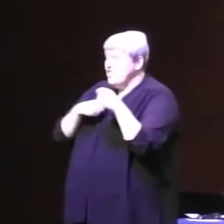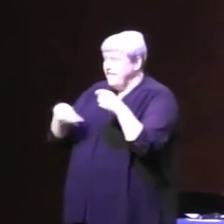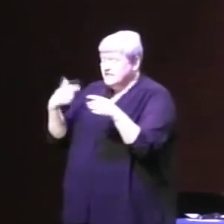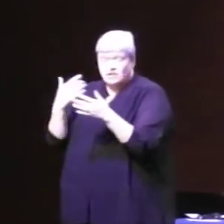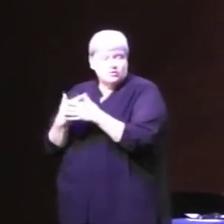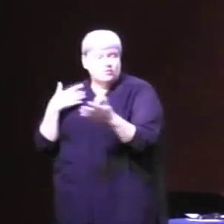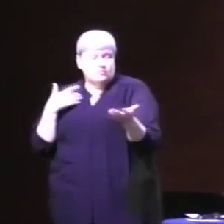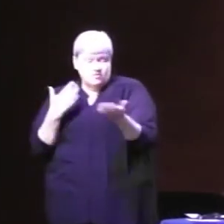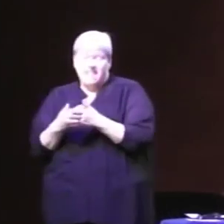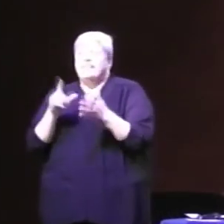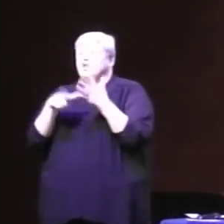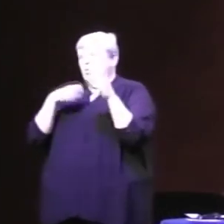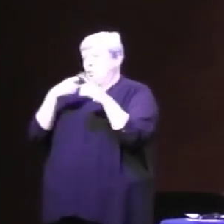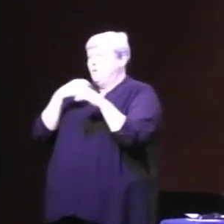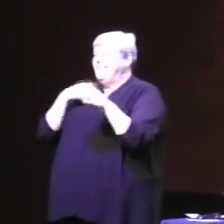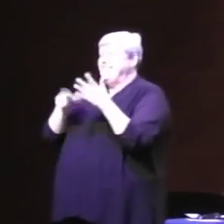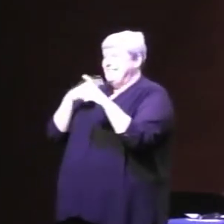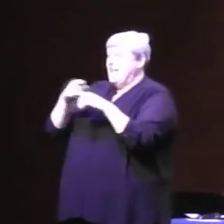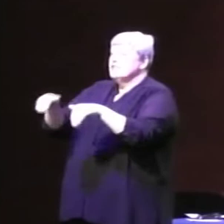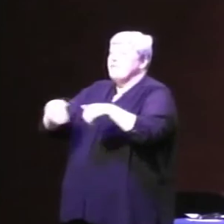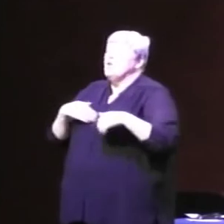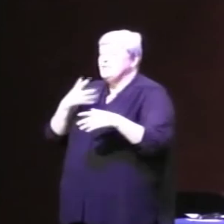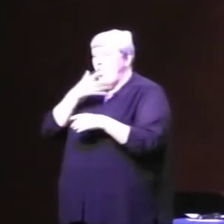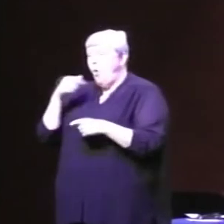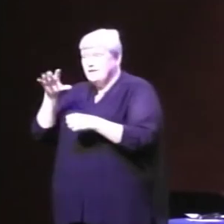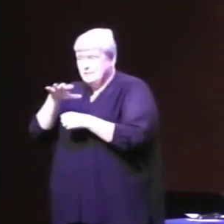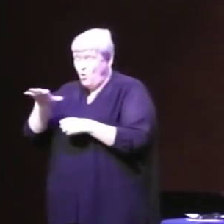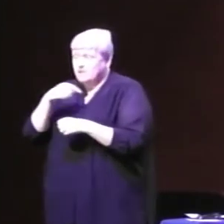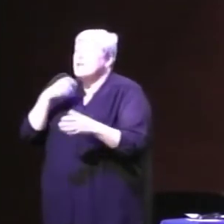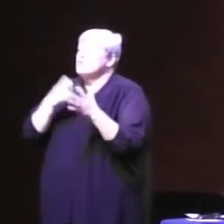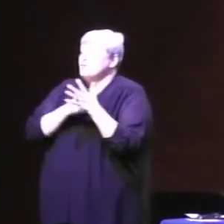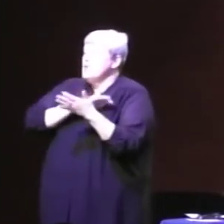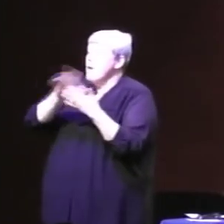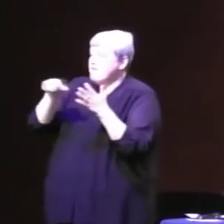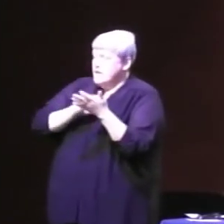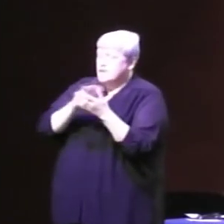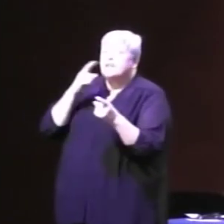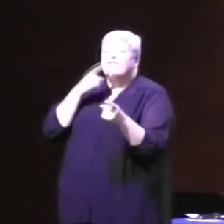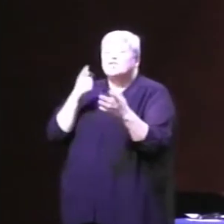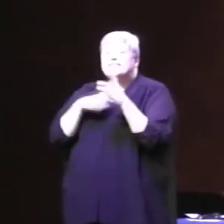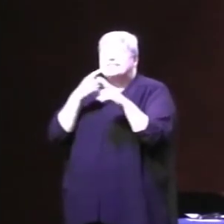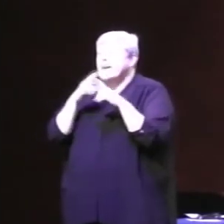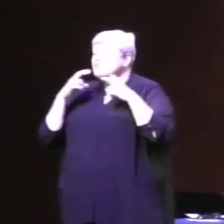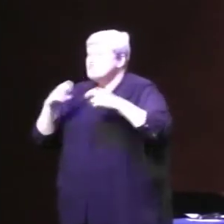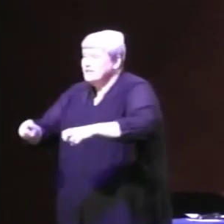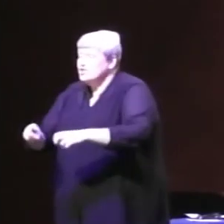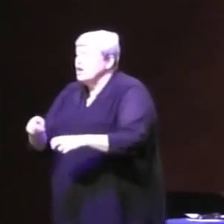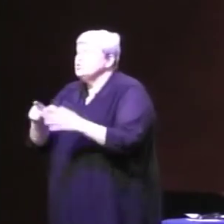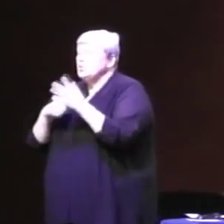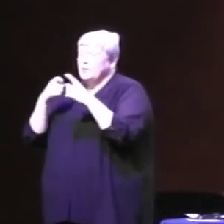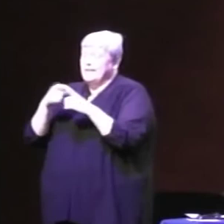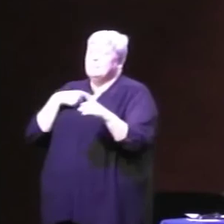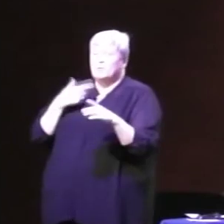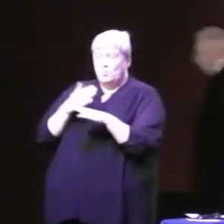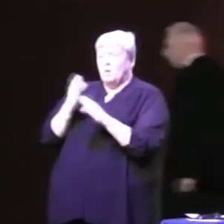avoidance hotspots. As Richard Murphy of the research, Tax Research UK, who's done lots of work with my union on our tax